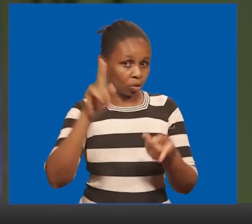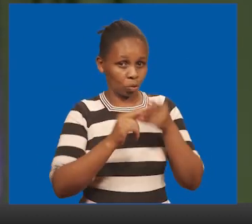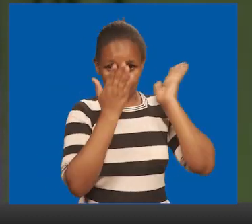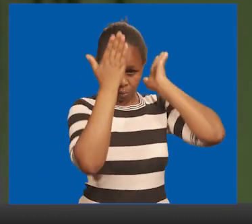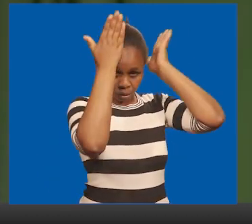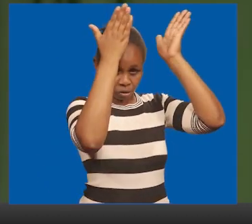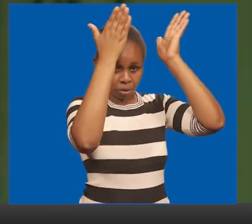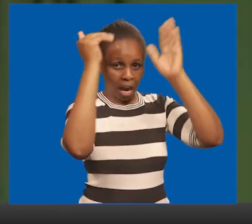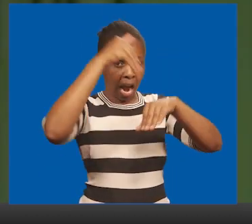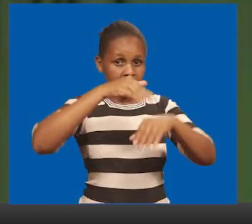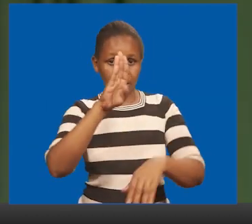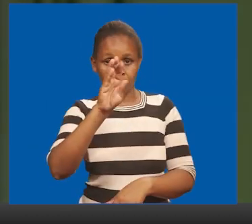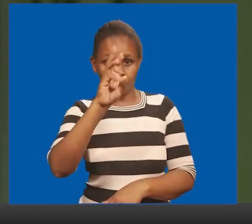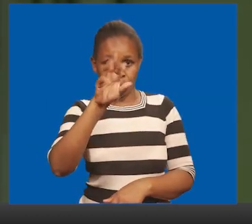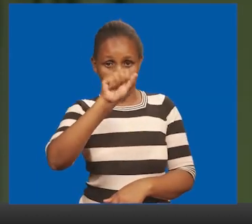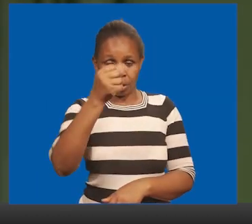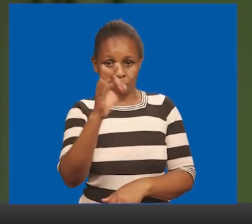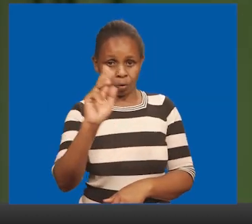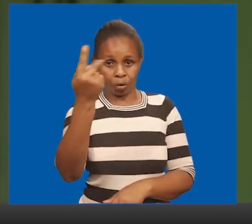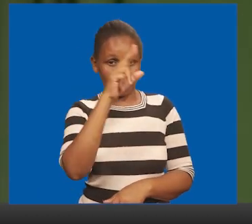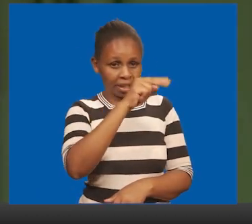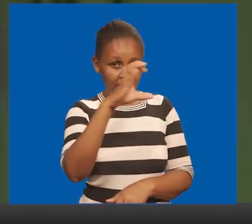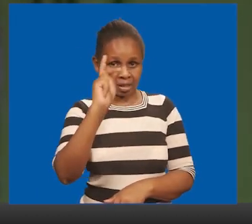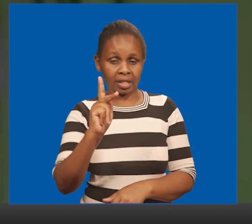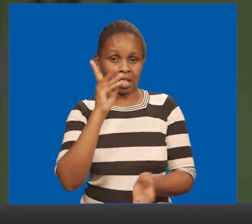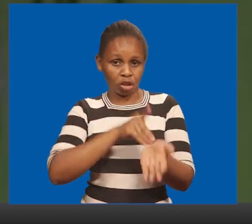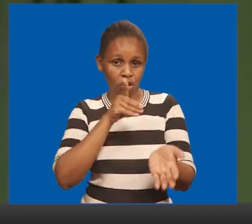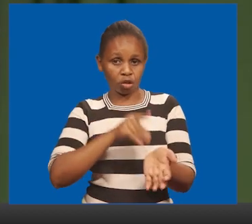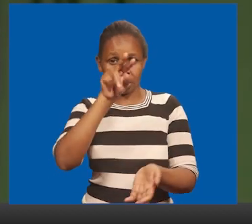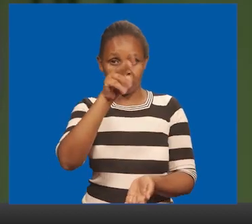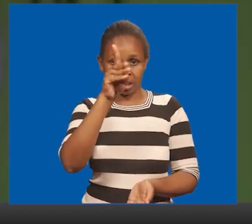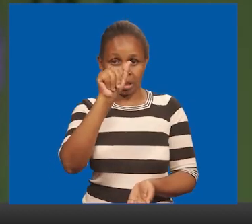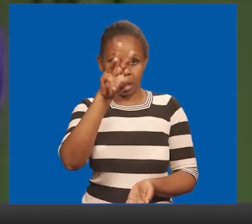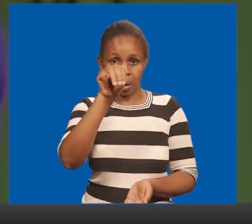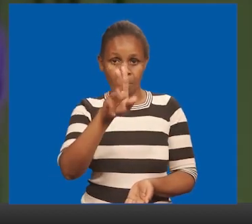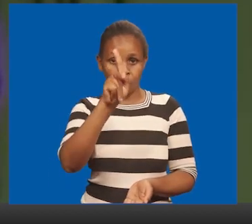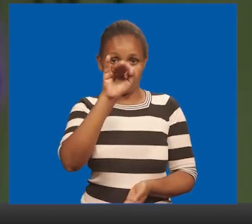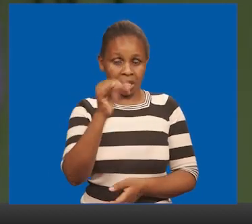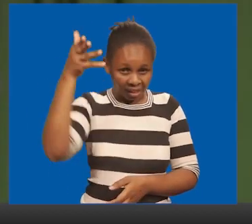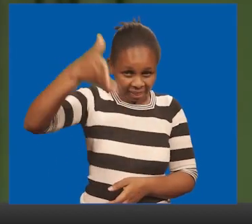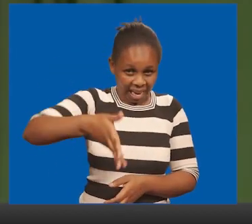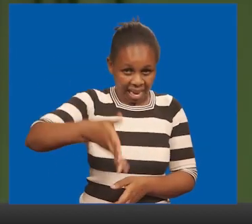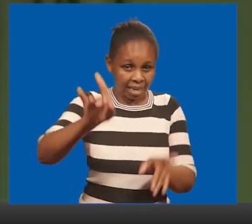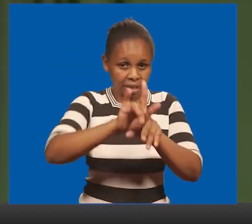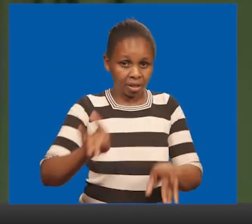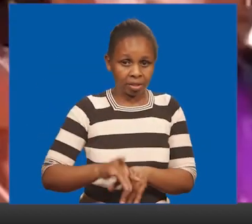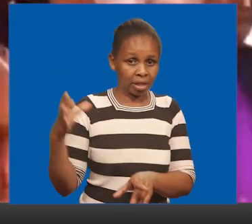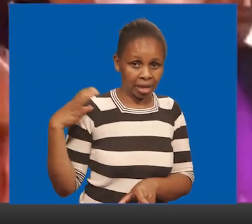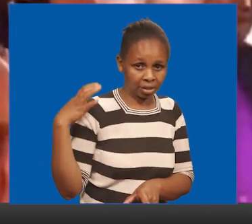Bishops at bomas of Kenya ncck Bishop dambuk himself and Bishop was there as a